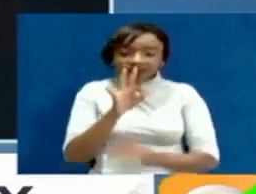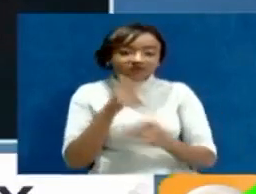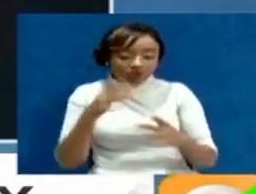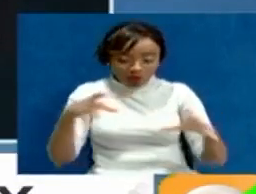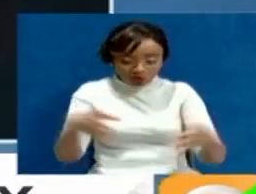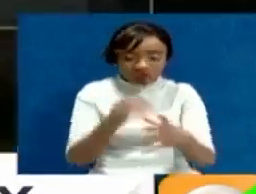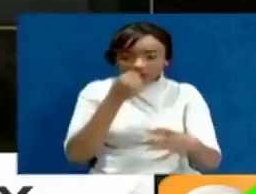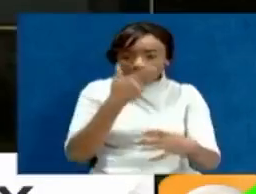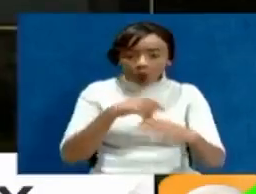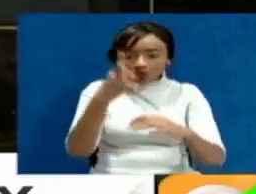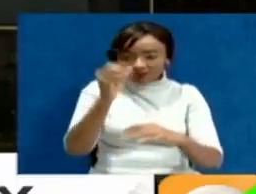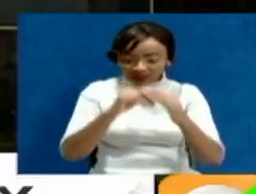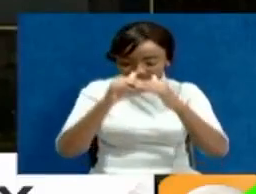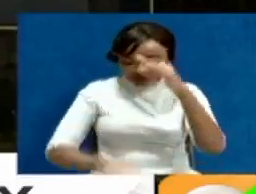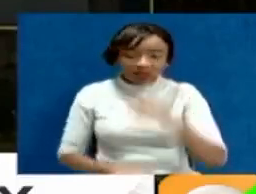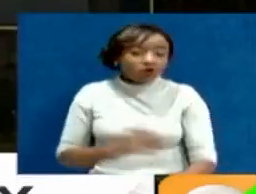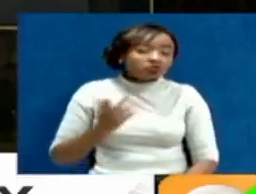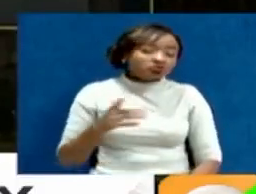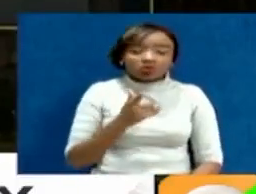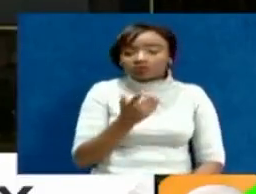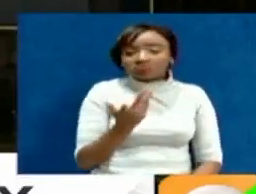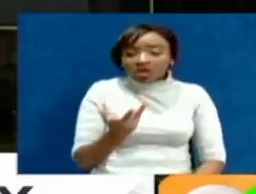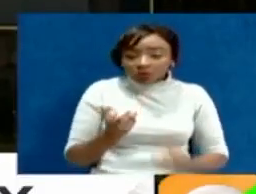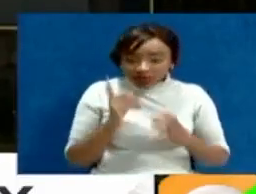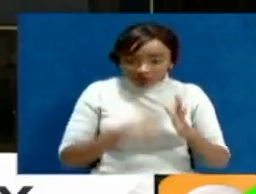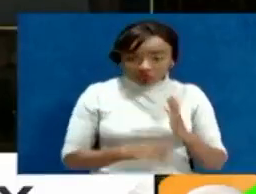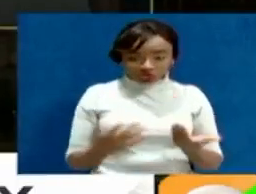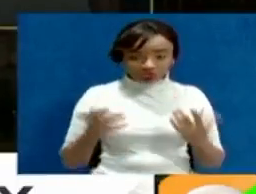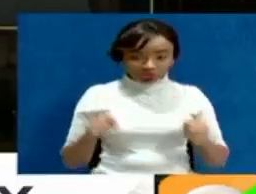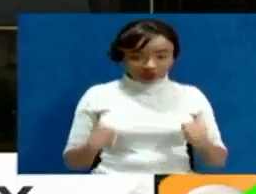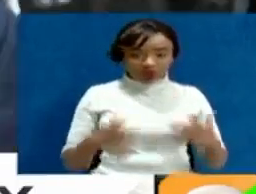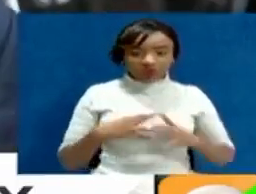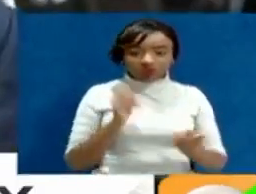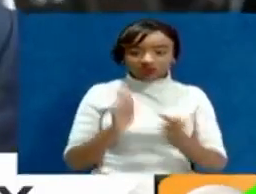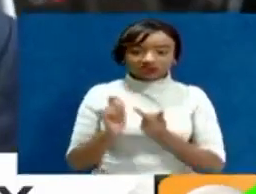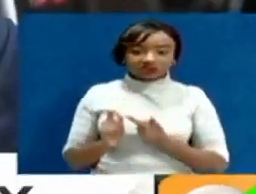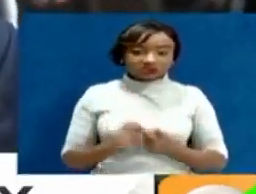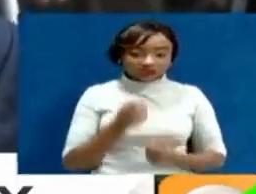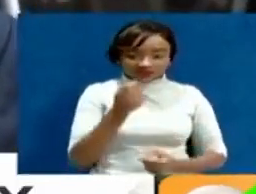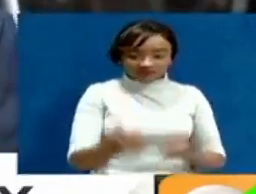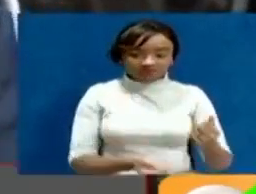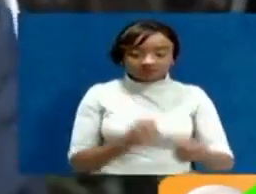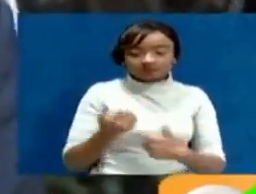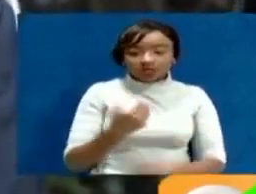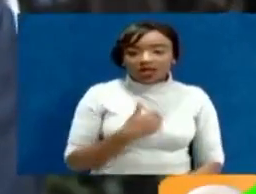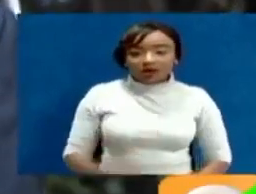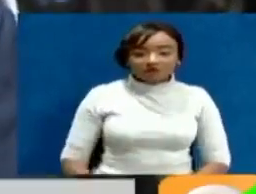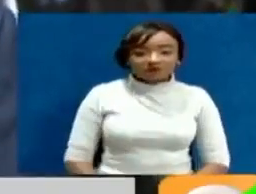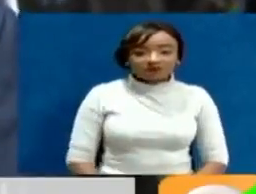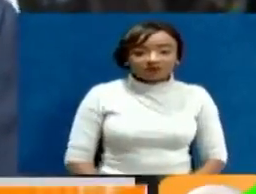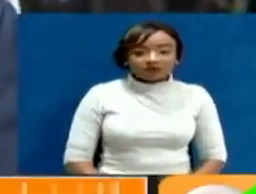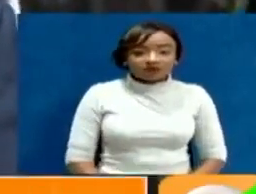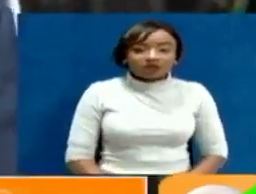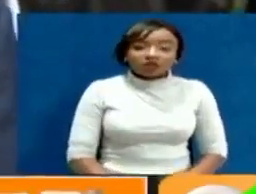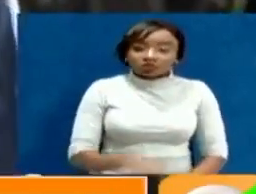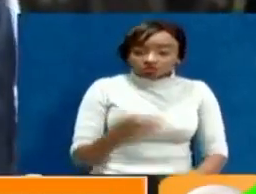aged 30 and below. So, what will it take to have a lower test positivity rate? Important to maintain all these measures